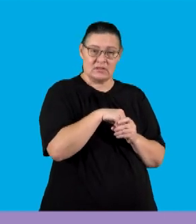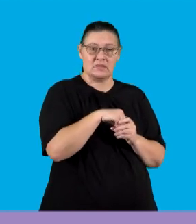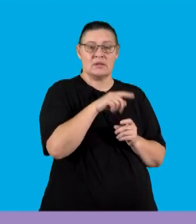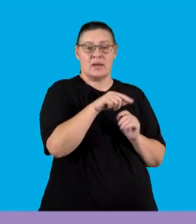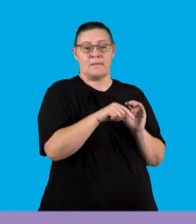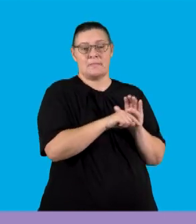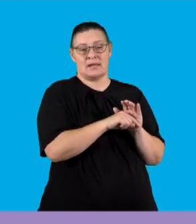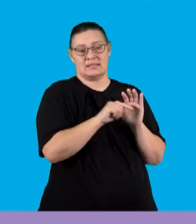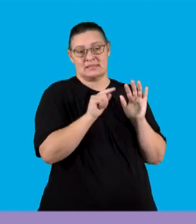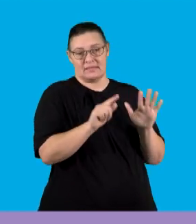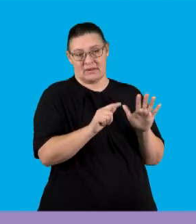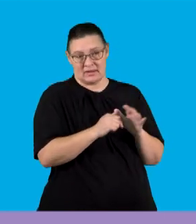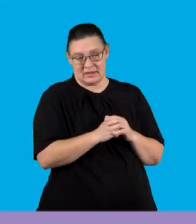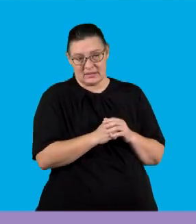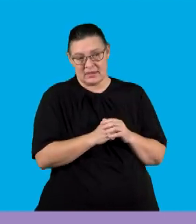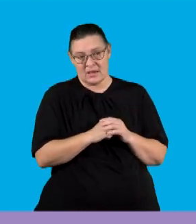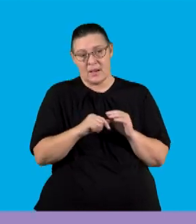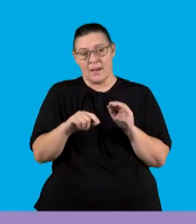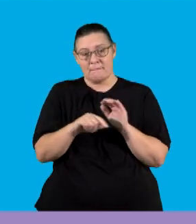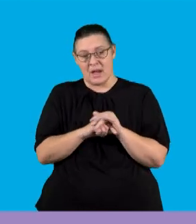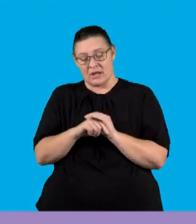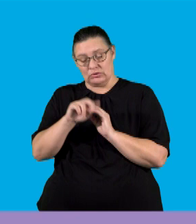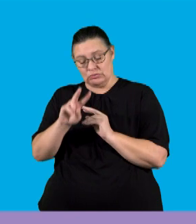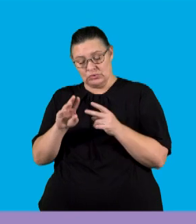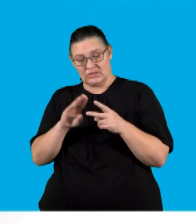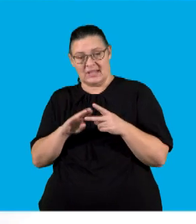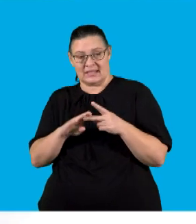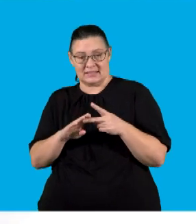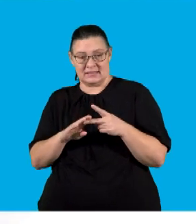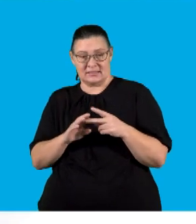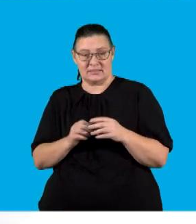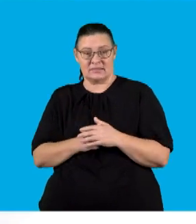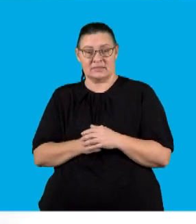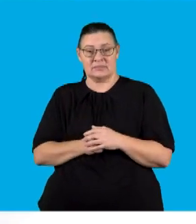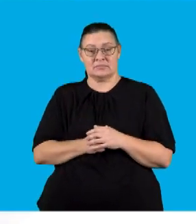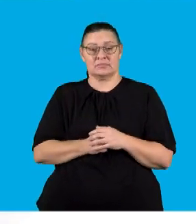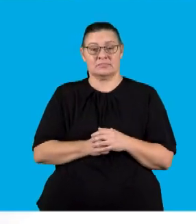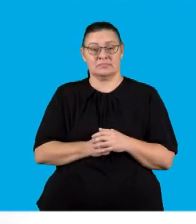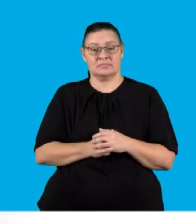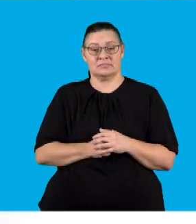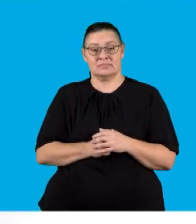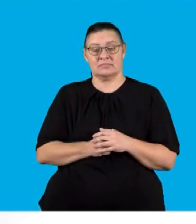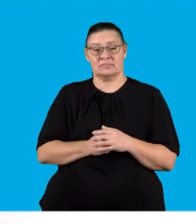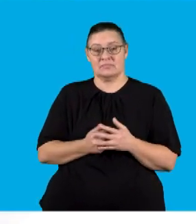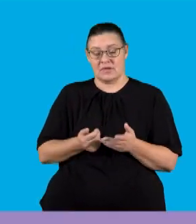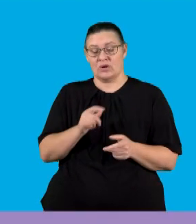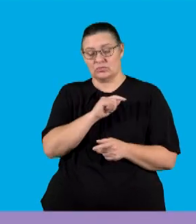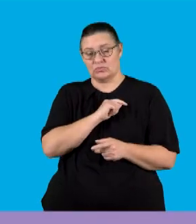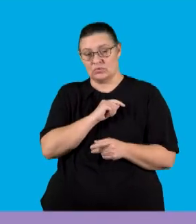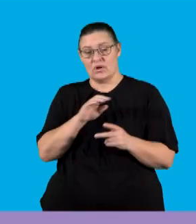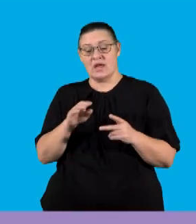is now that input value. What is the second input value that we have there? Yes, it is